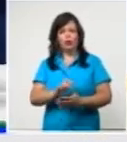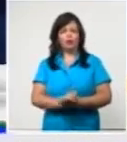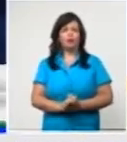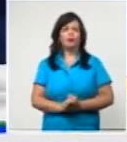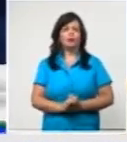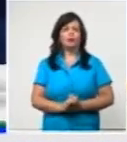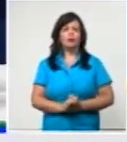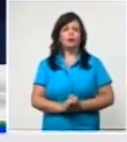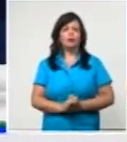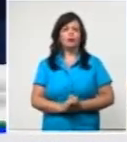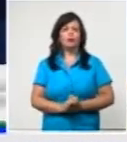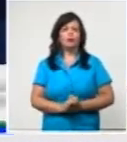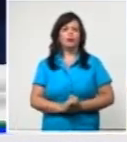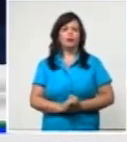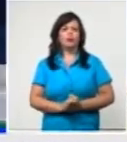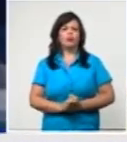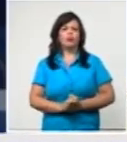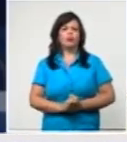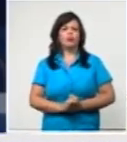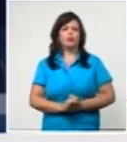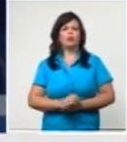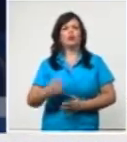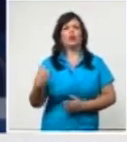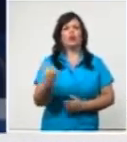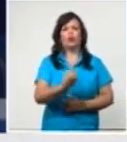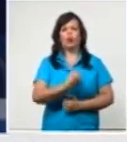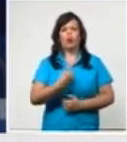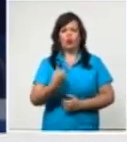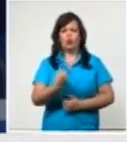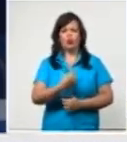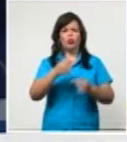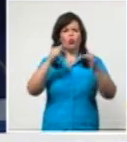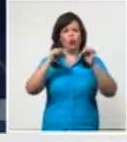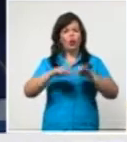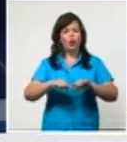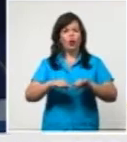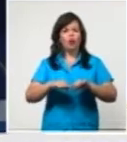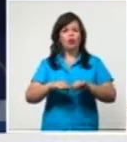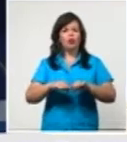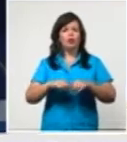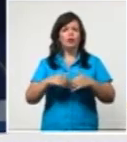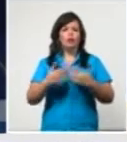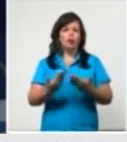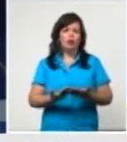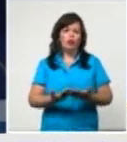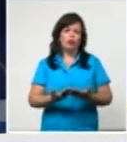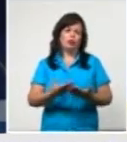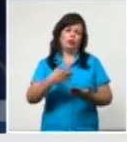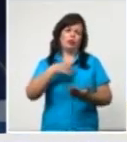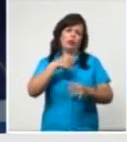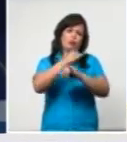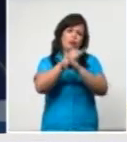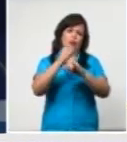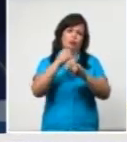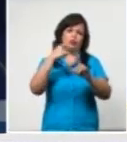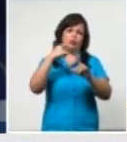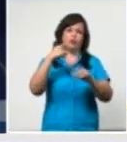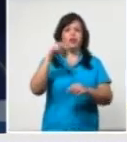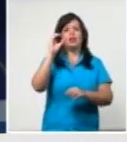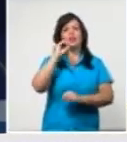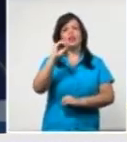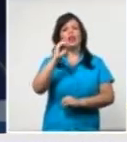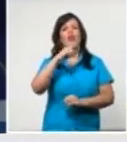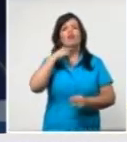people tuned in at this hour. Today we start a briefing with a good news that we have